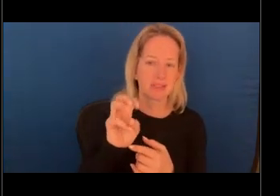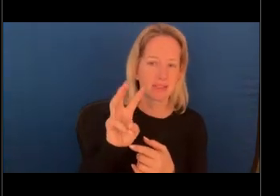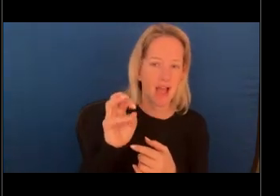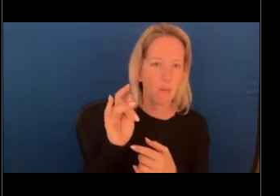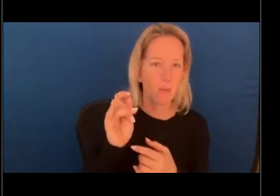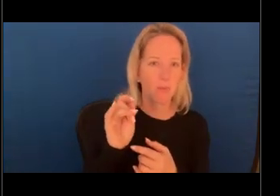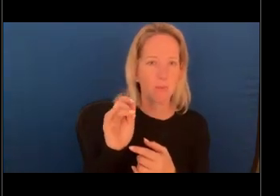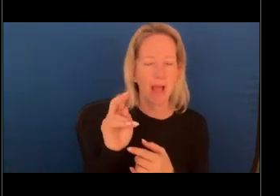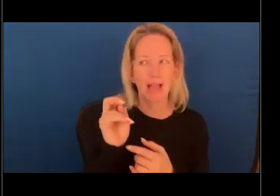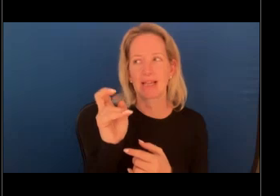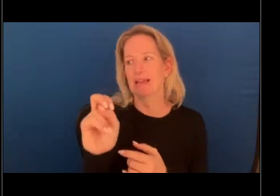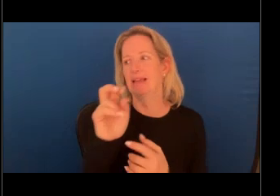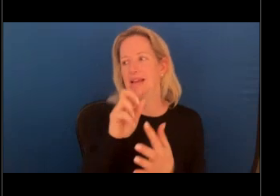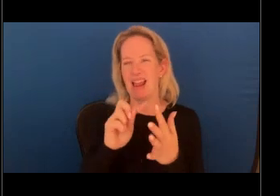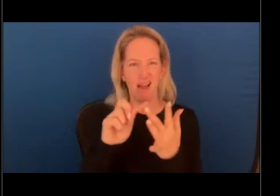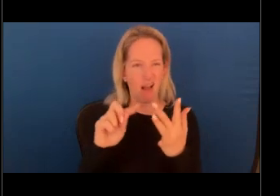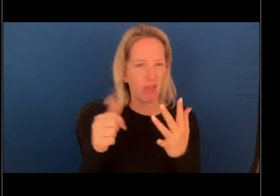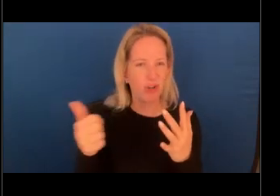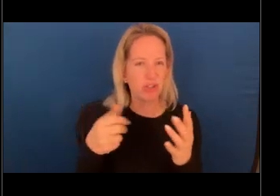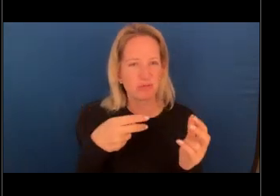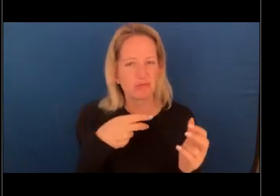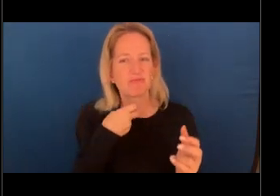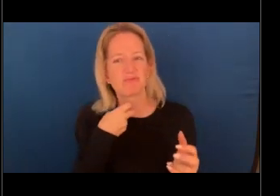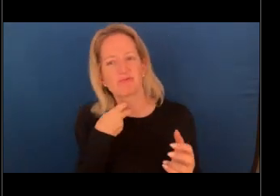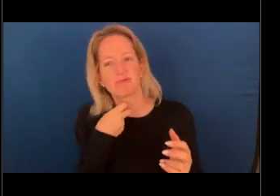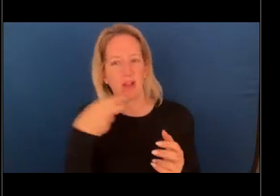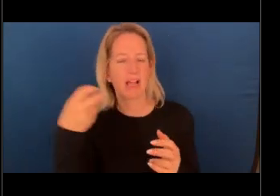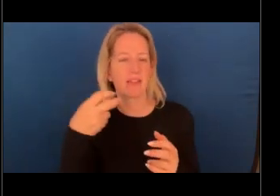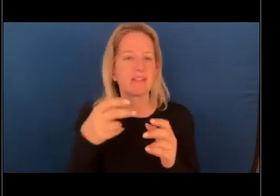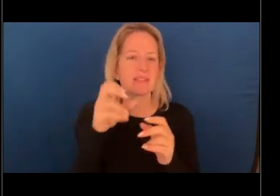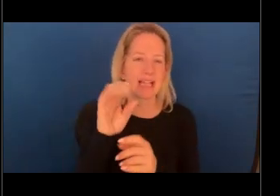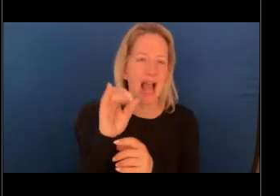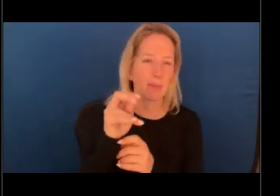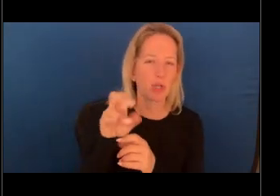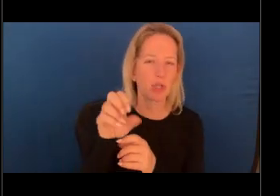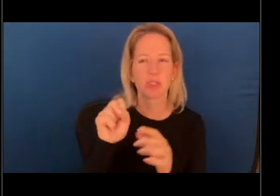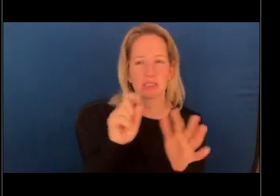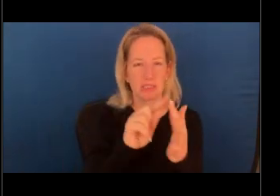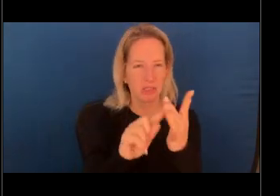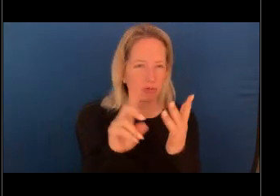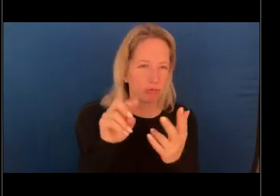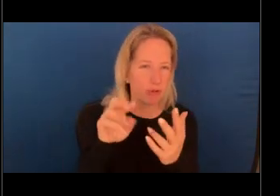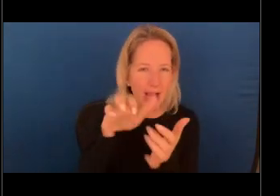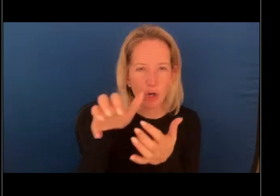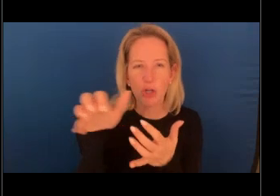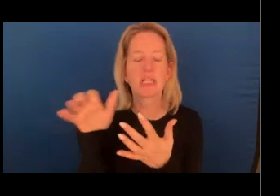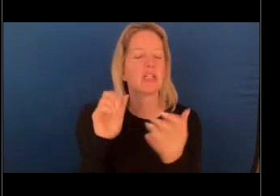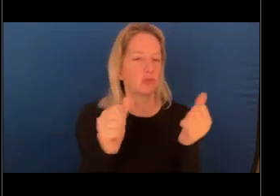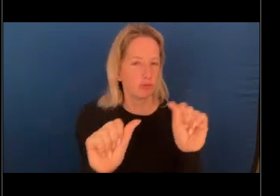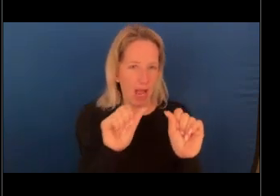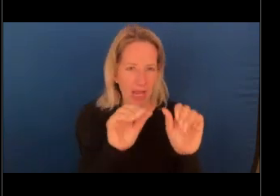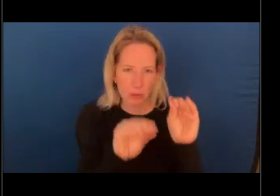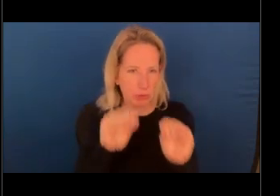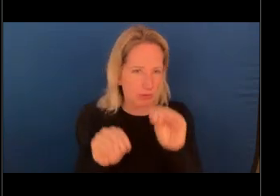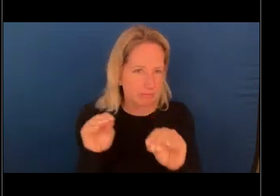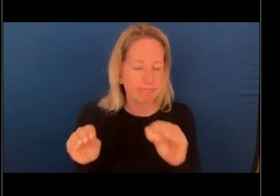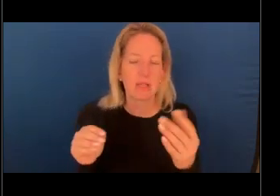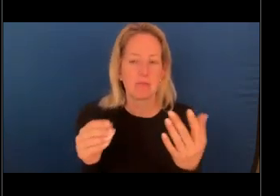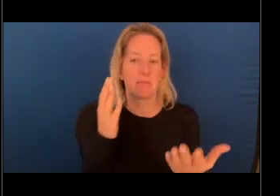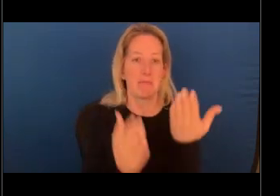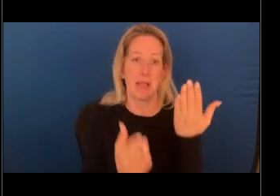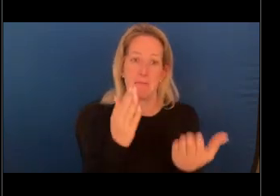will have that. So that might be something to see if you can get a copy of. I was just trying to see if scout buddy of mine,